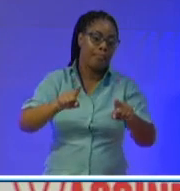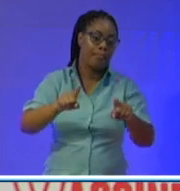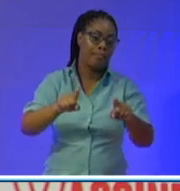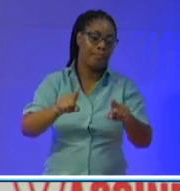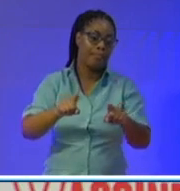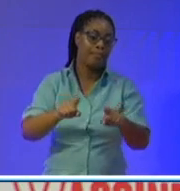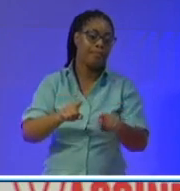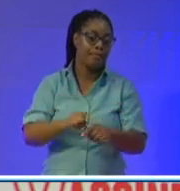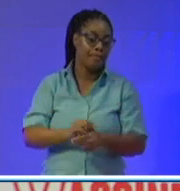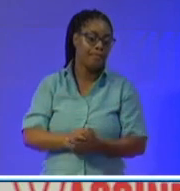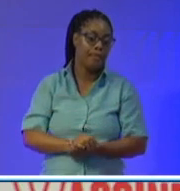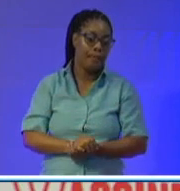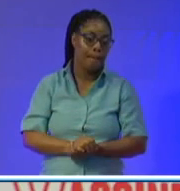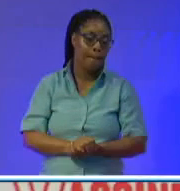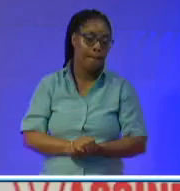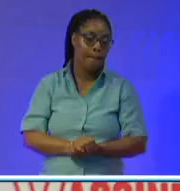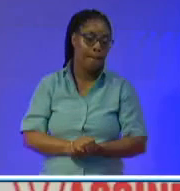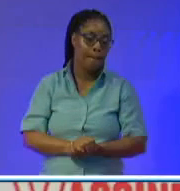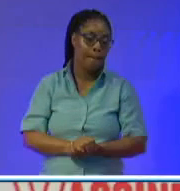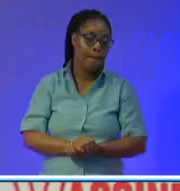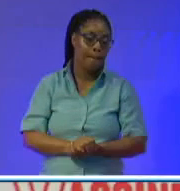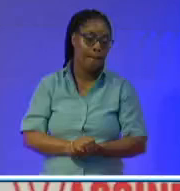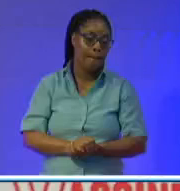Omicron, because of transmissibility,